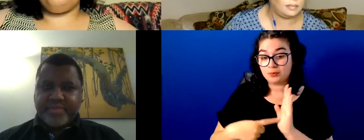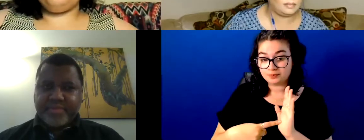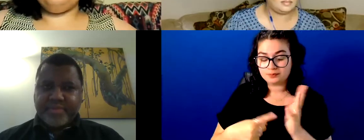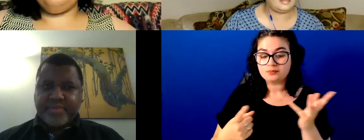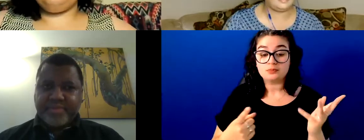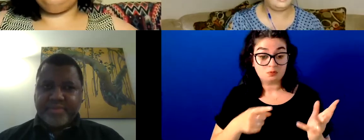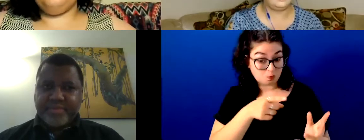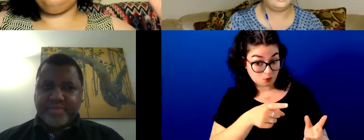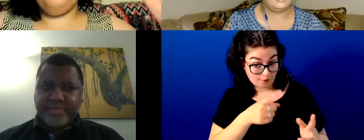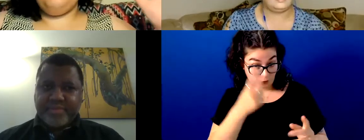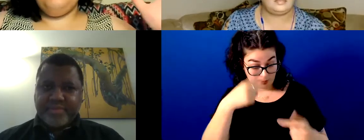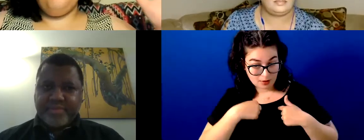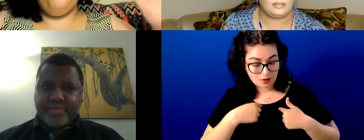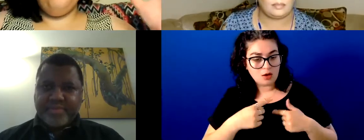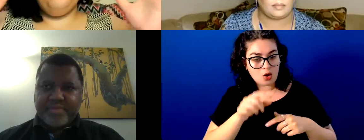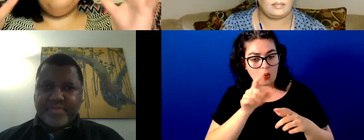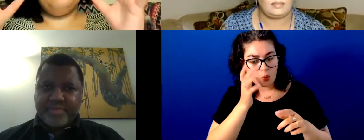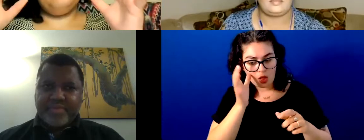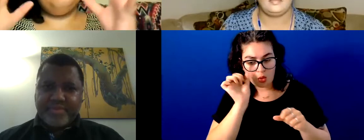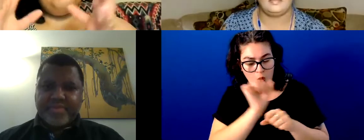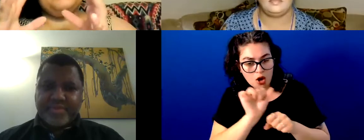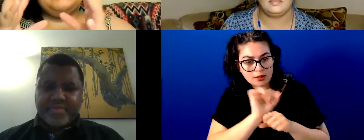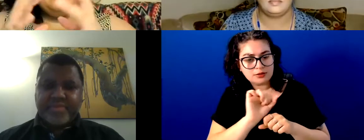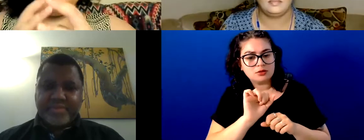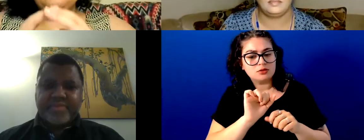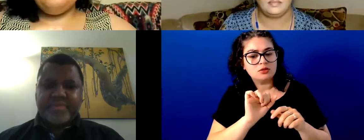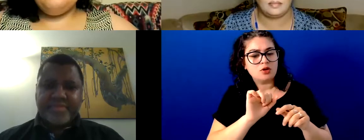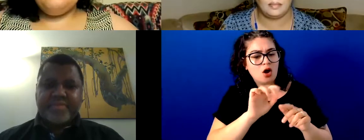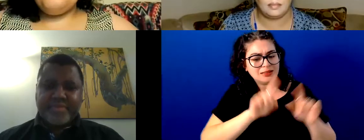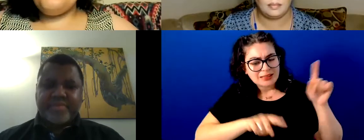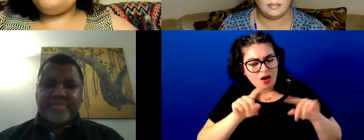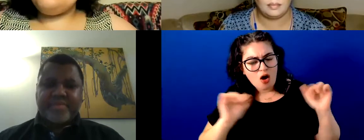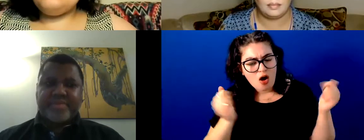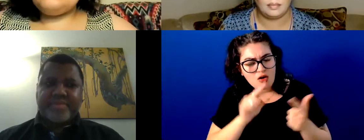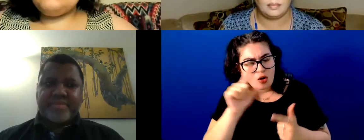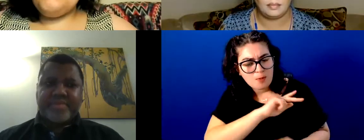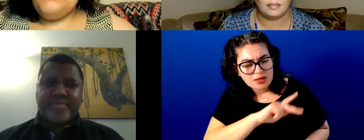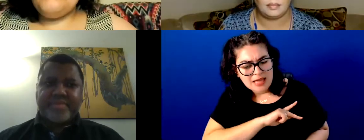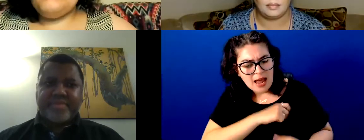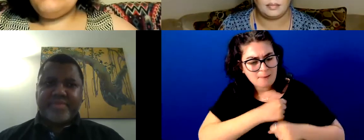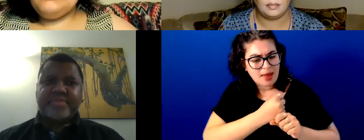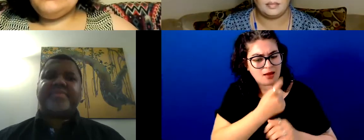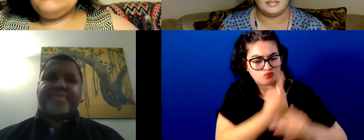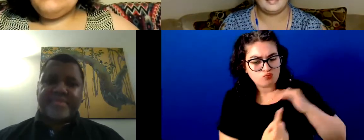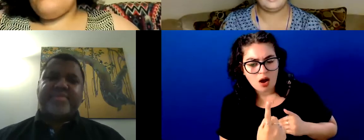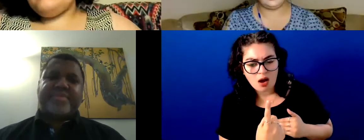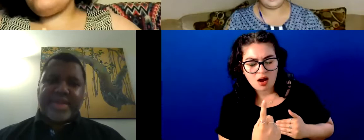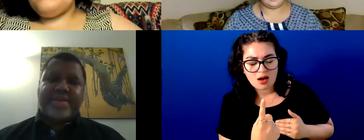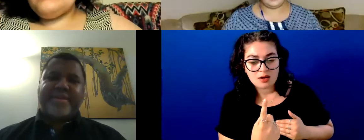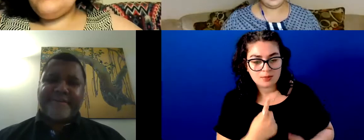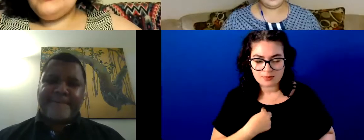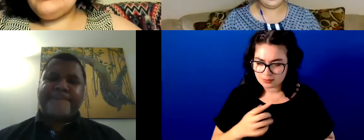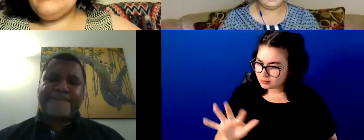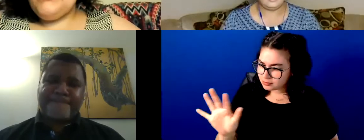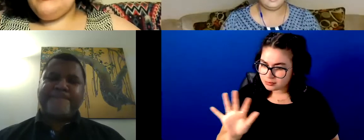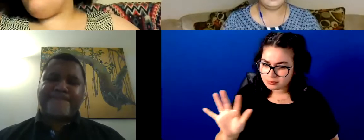all of your personalities and try to make them one person. And I'm like, but that's not the problem. The fact that there's